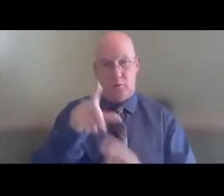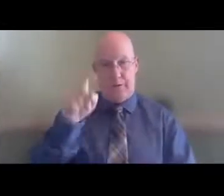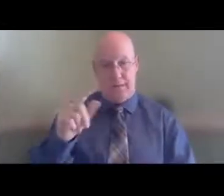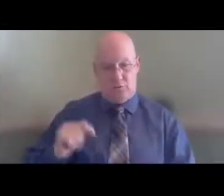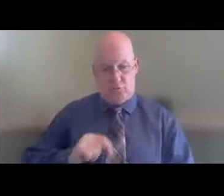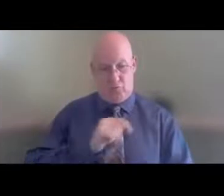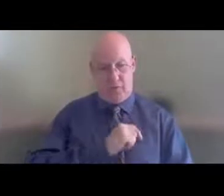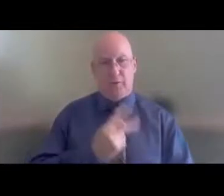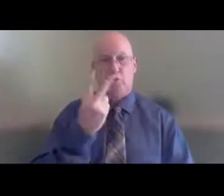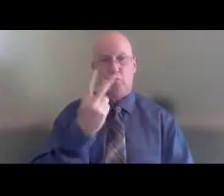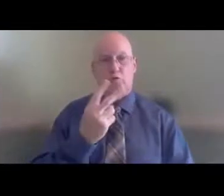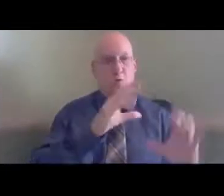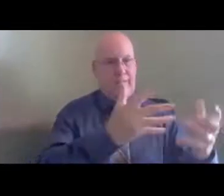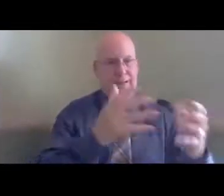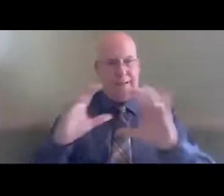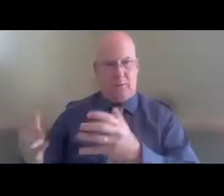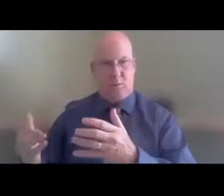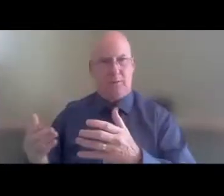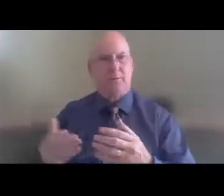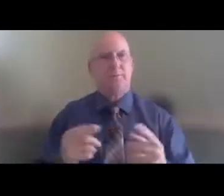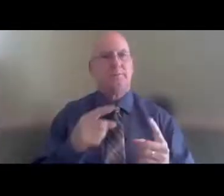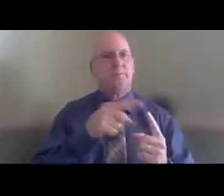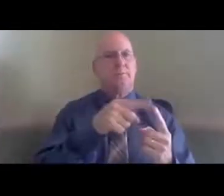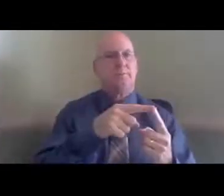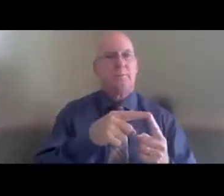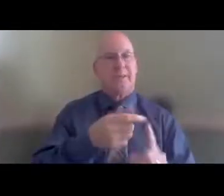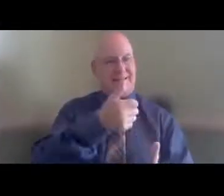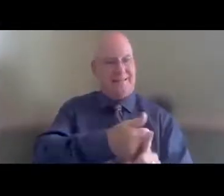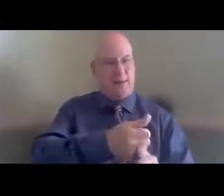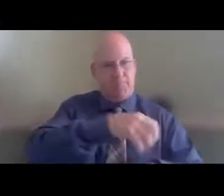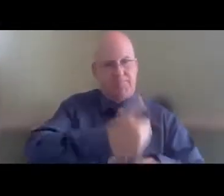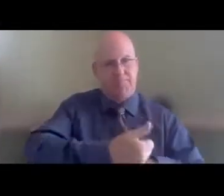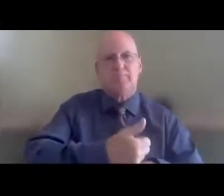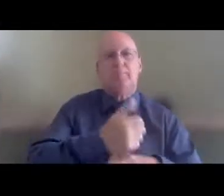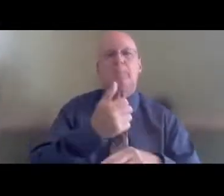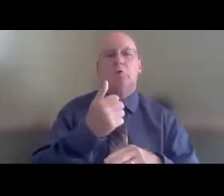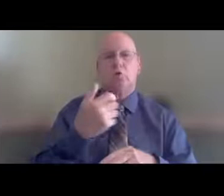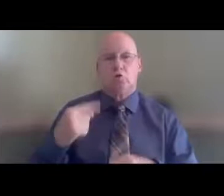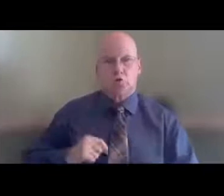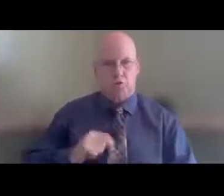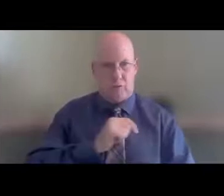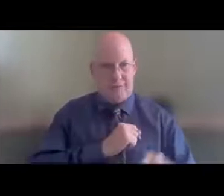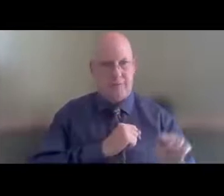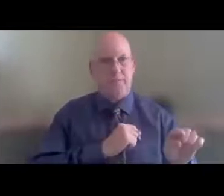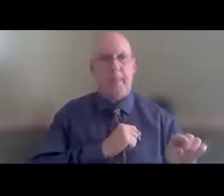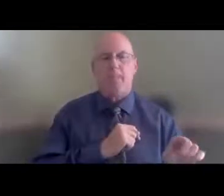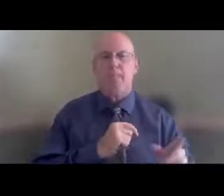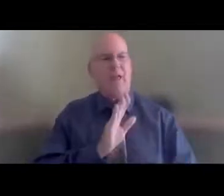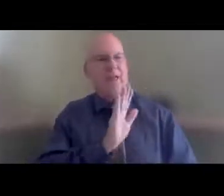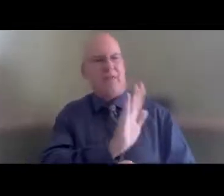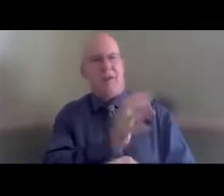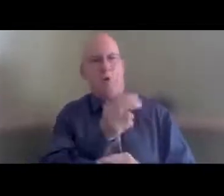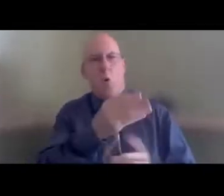broad categories. There's the self-settled trusts, which is This is the trust when it's the